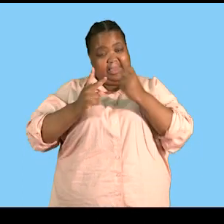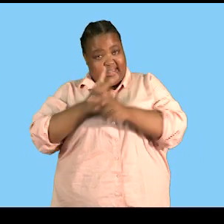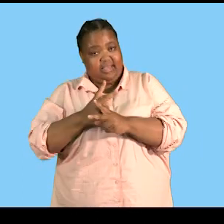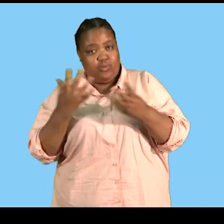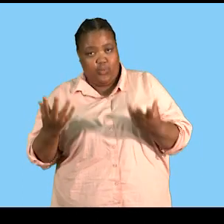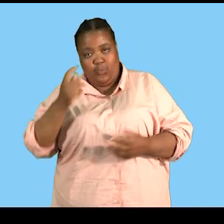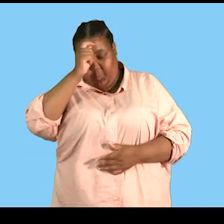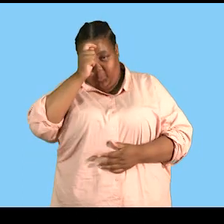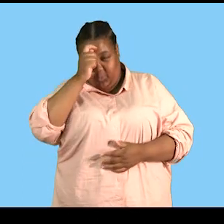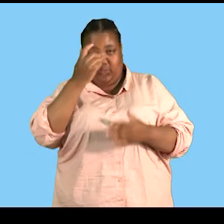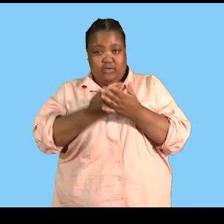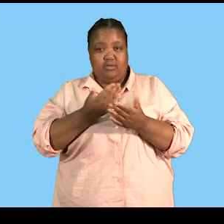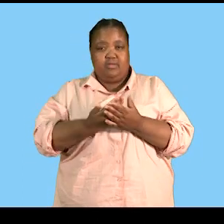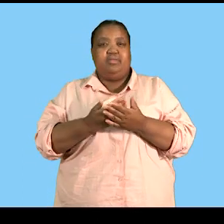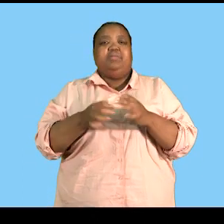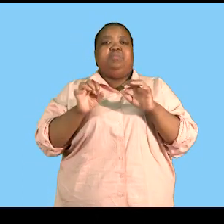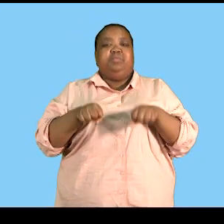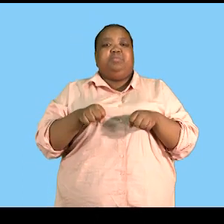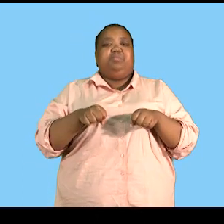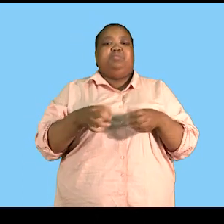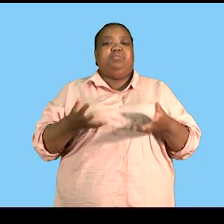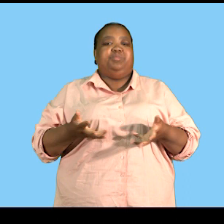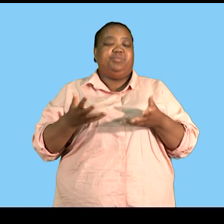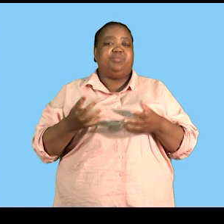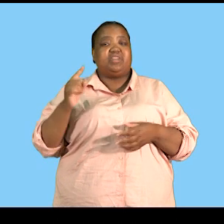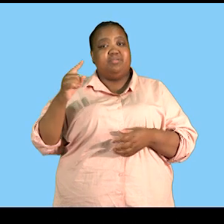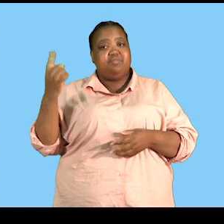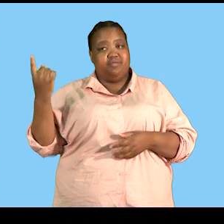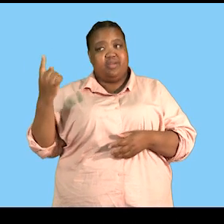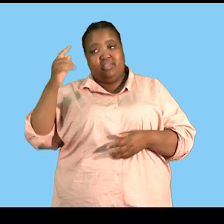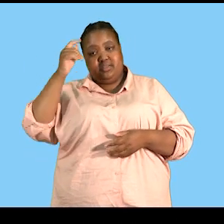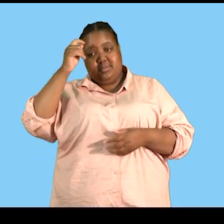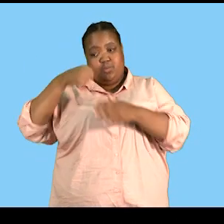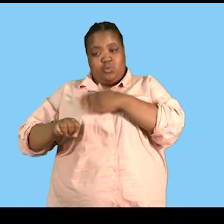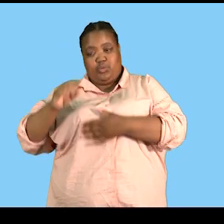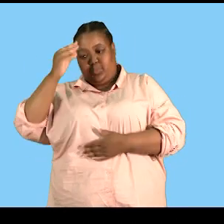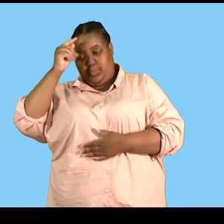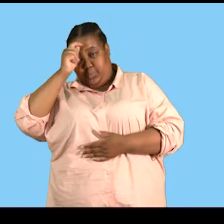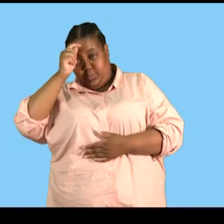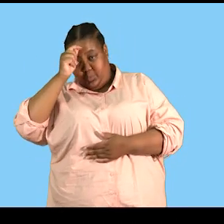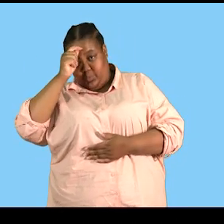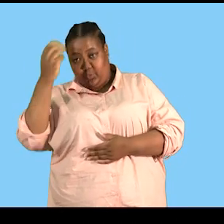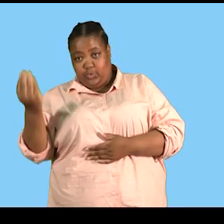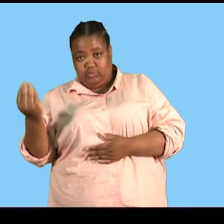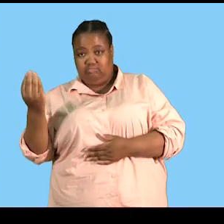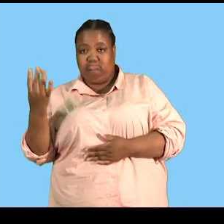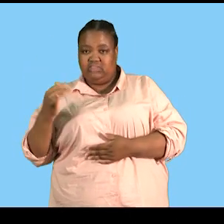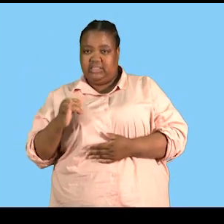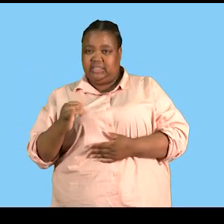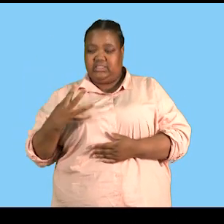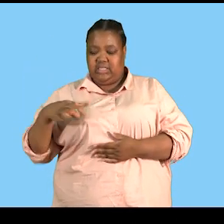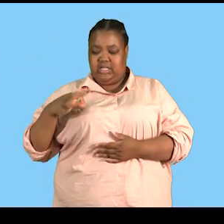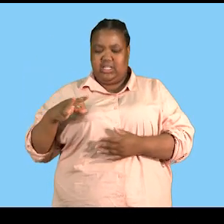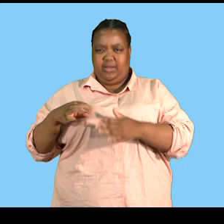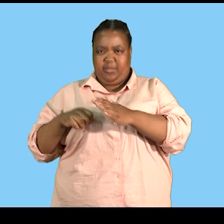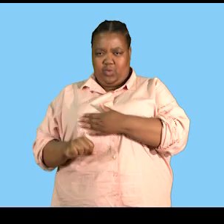have a boy. And on the flip side, if your firstborn is a boy, you can still have a